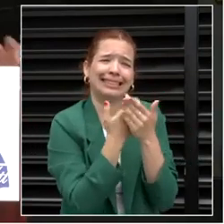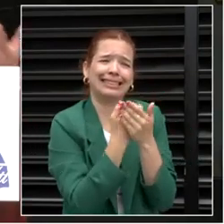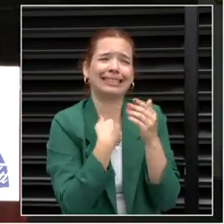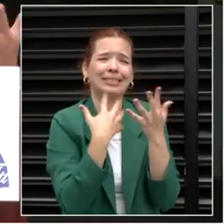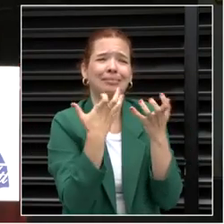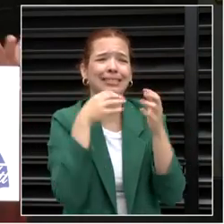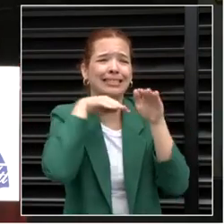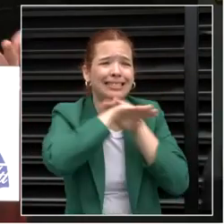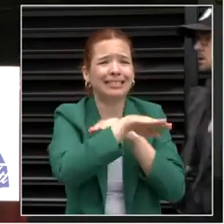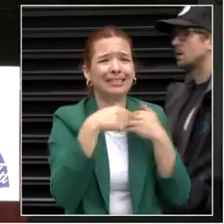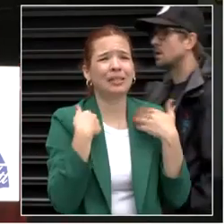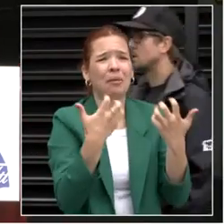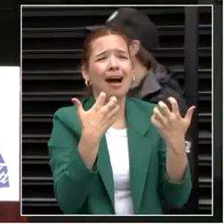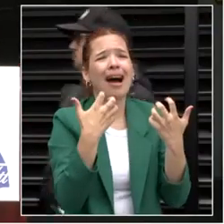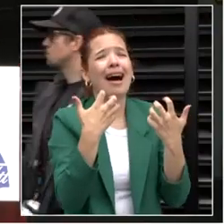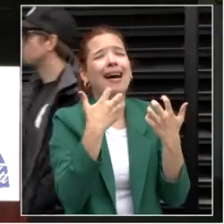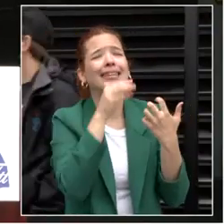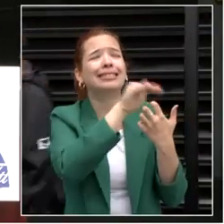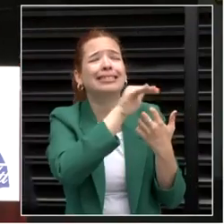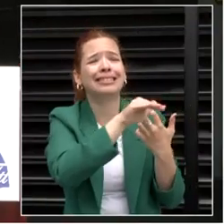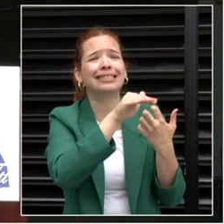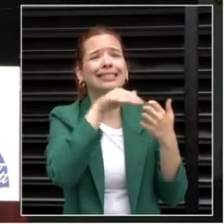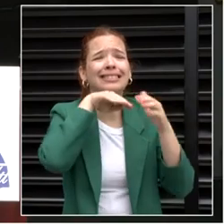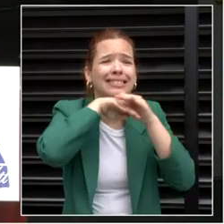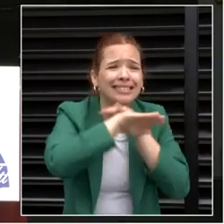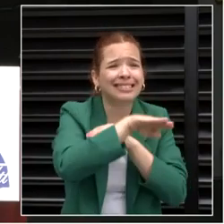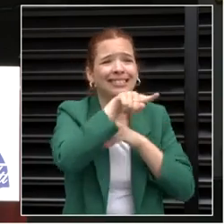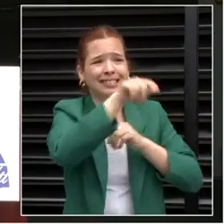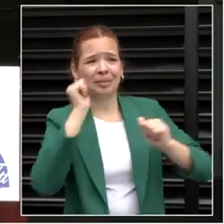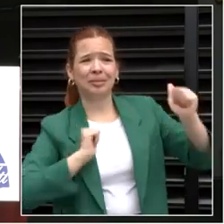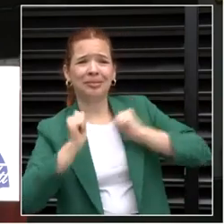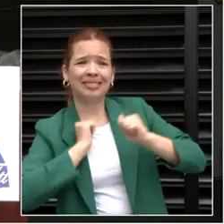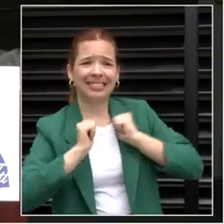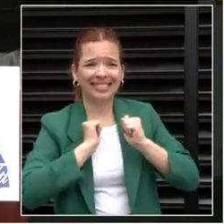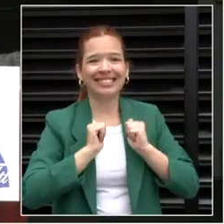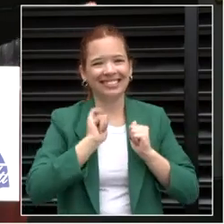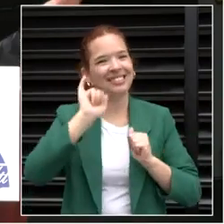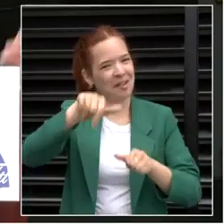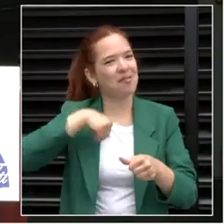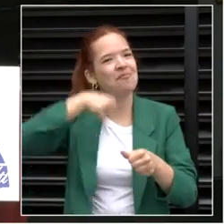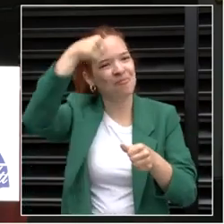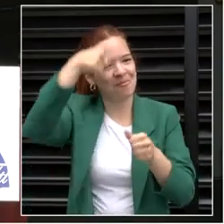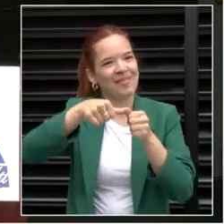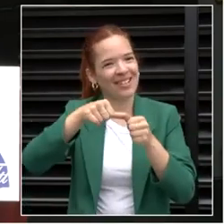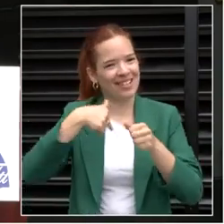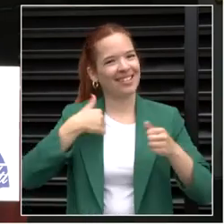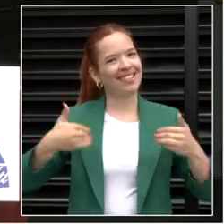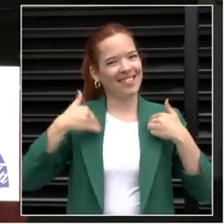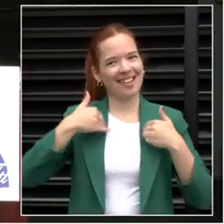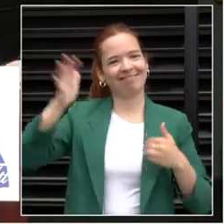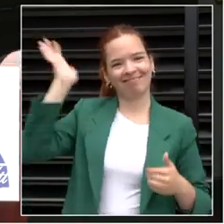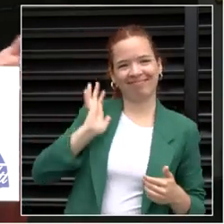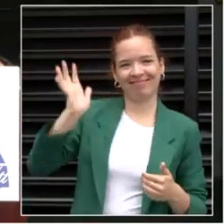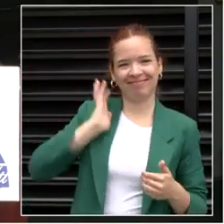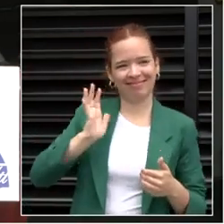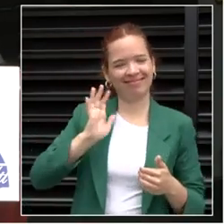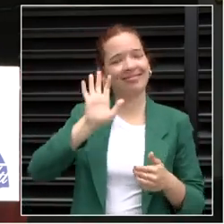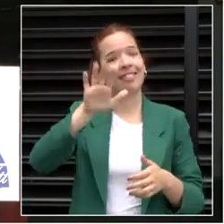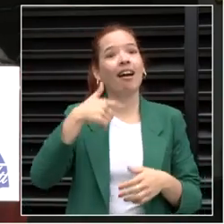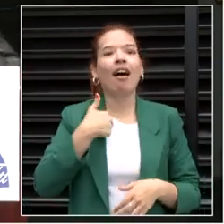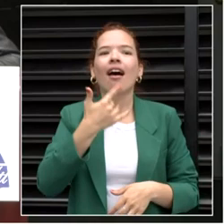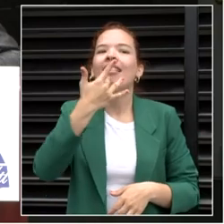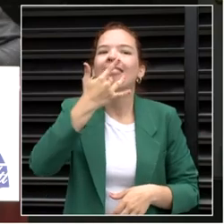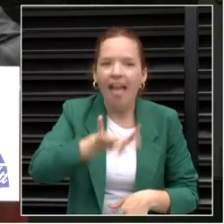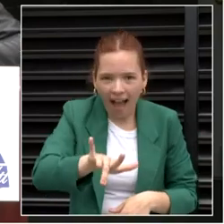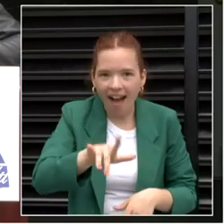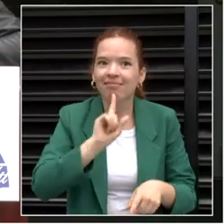used to beg to be let into shows when I was a teenager. Thankfully, I was allowed into the club because I